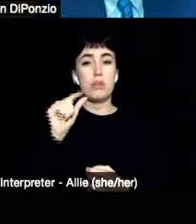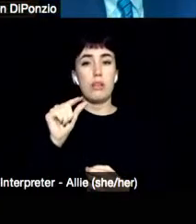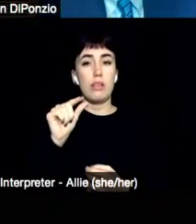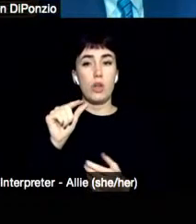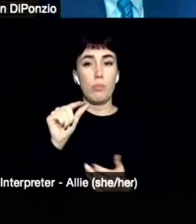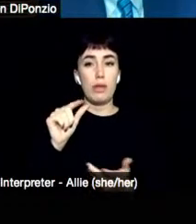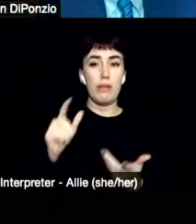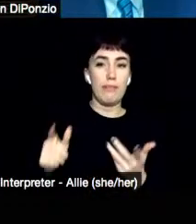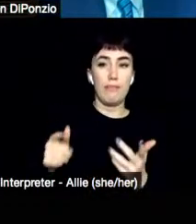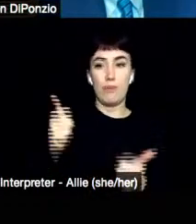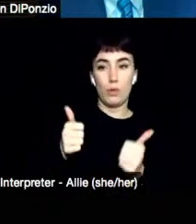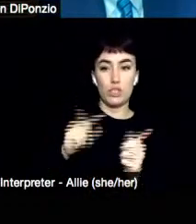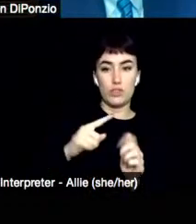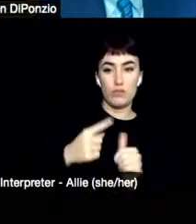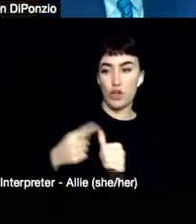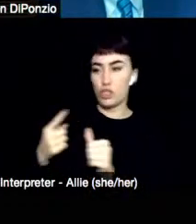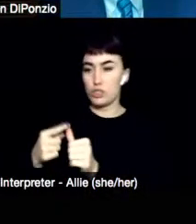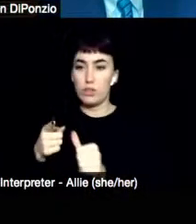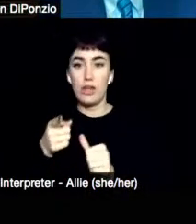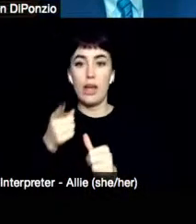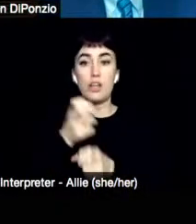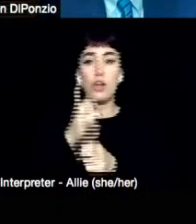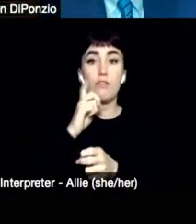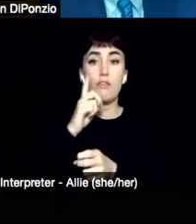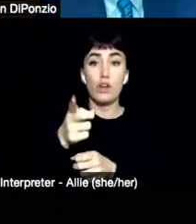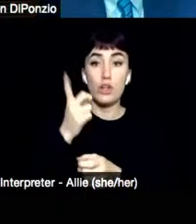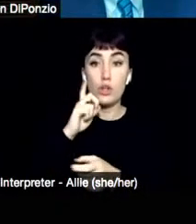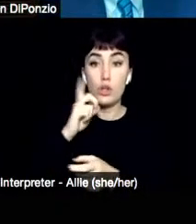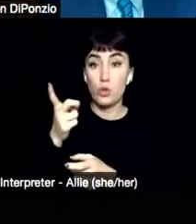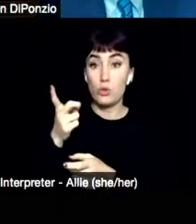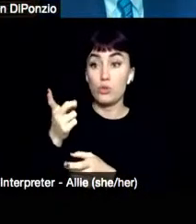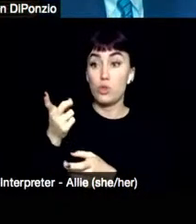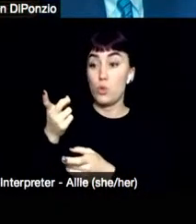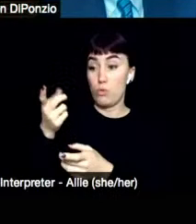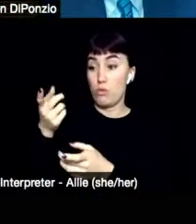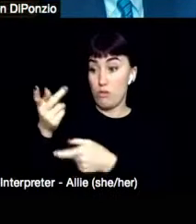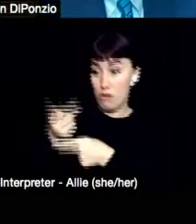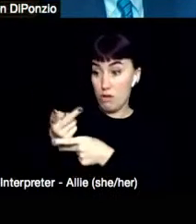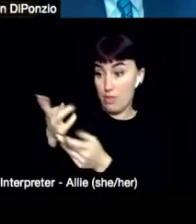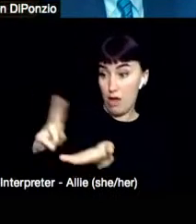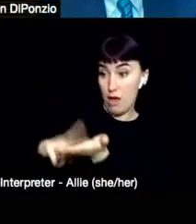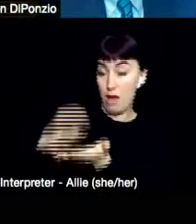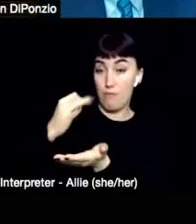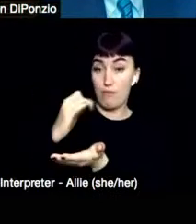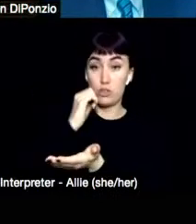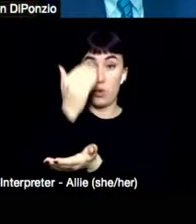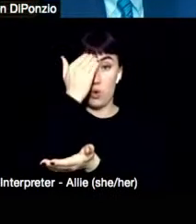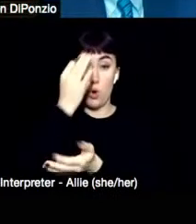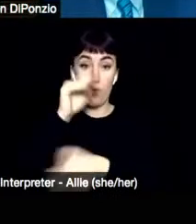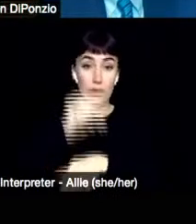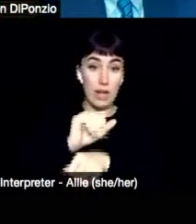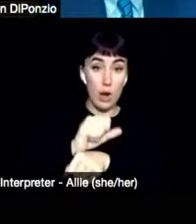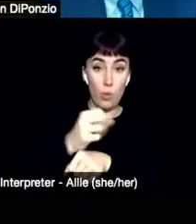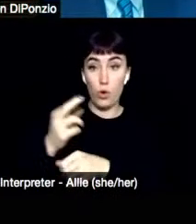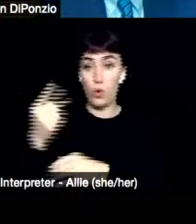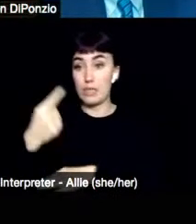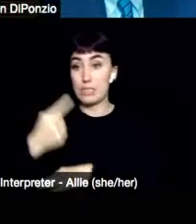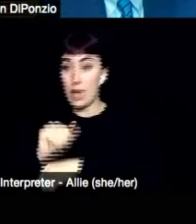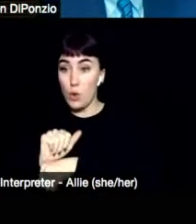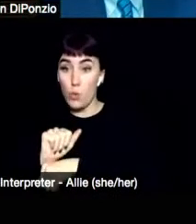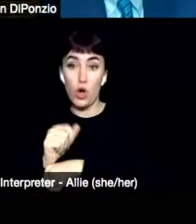egg. It's hard for you to nail down that contract. You don't know whether you're talking night work or day work or weekend